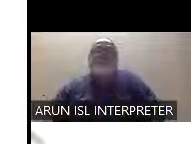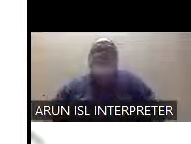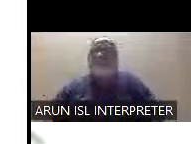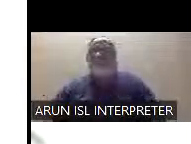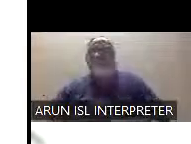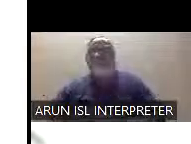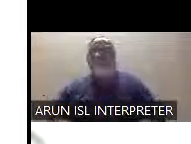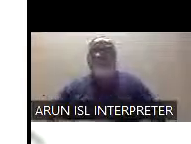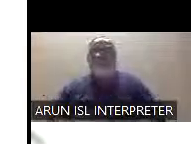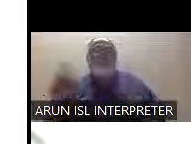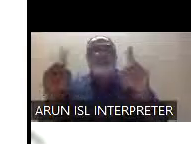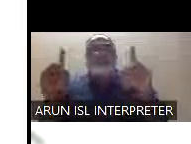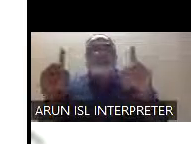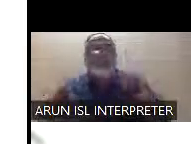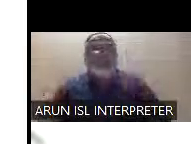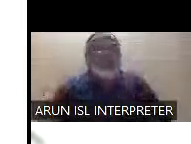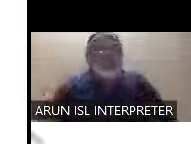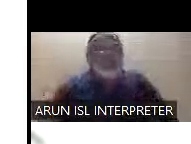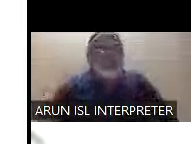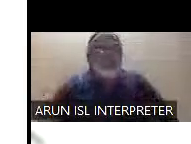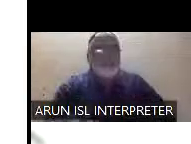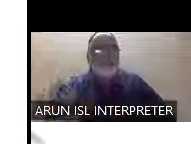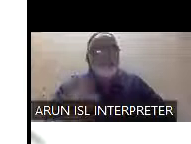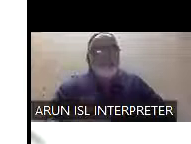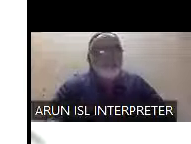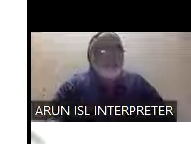Do I go to the previous slide?